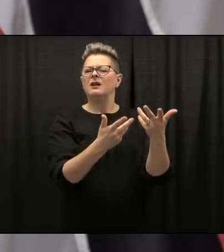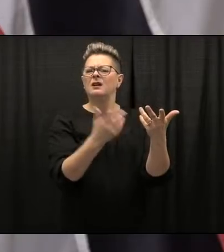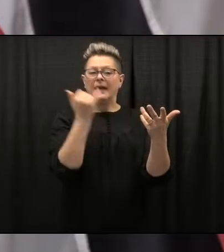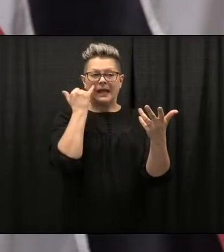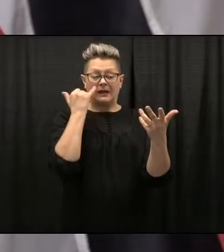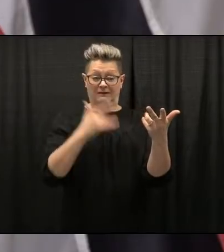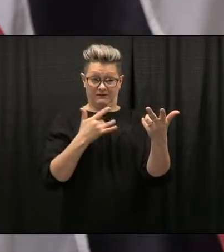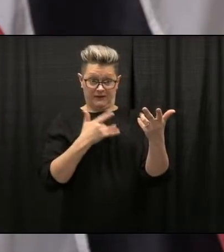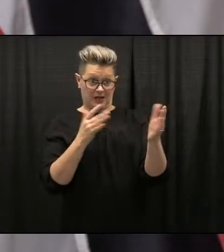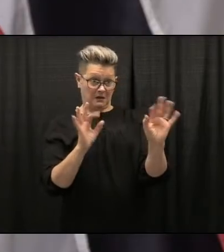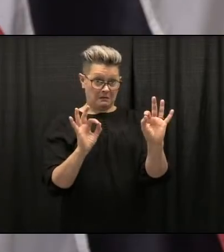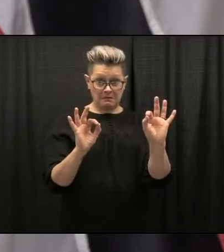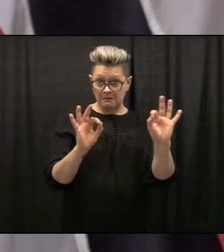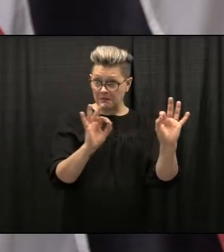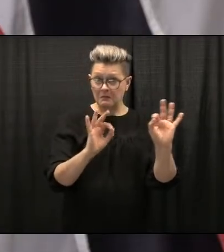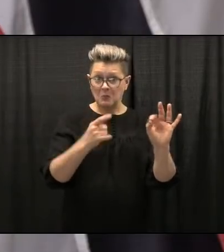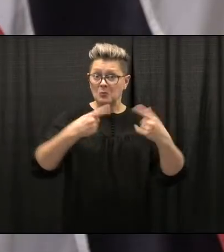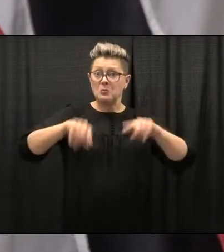getting